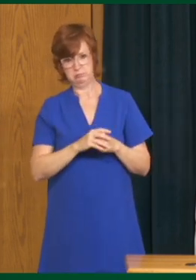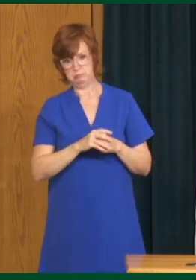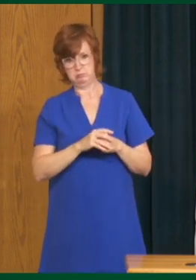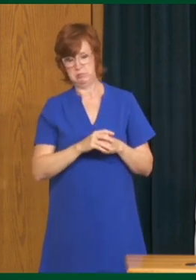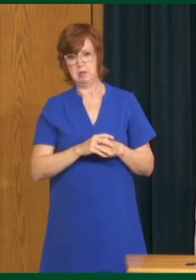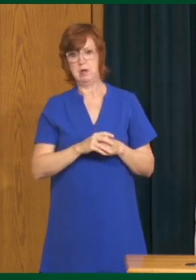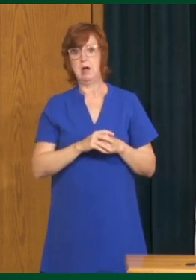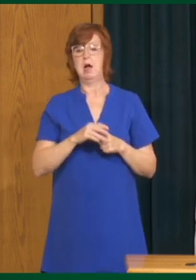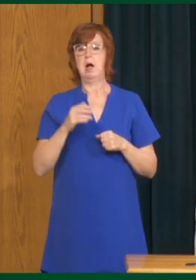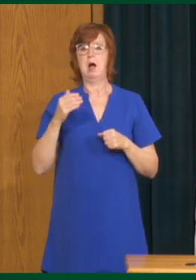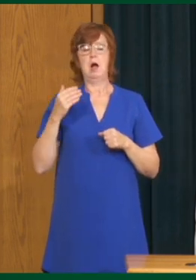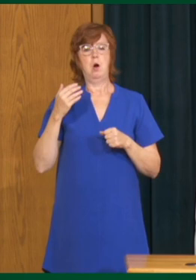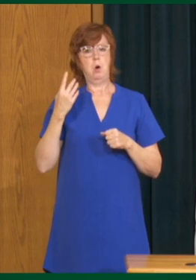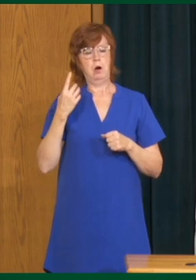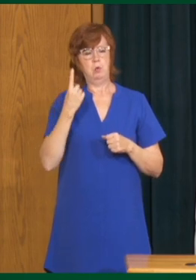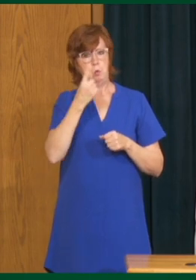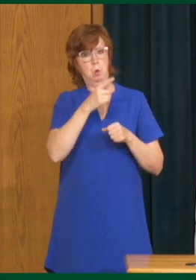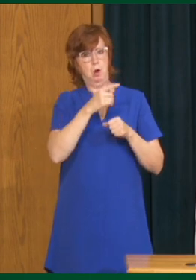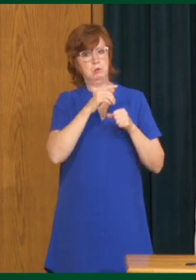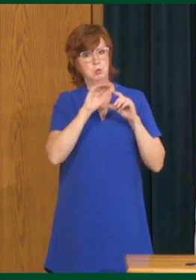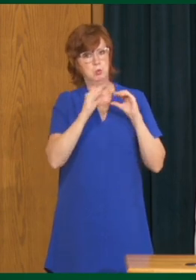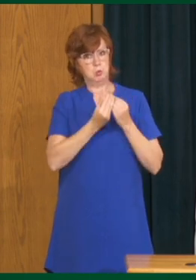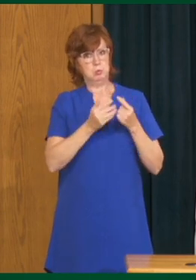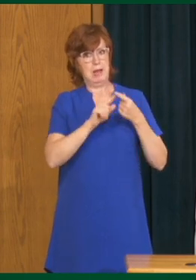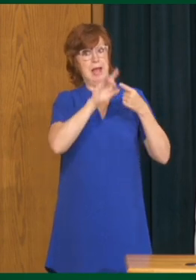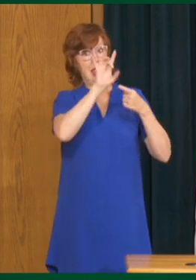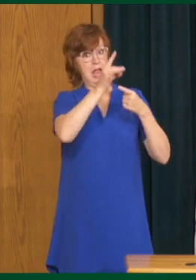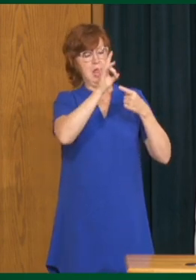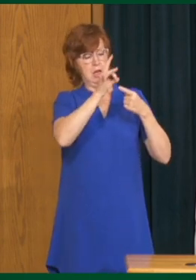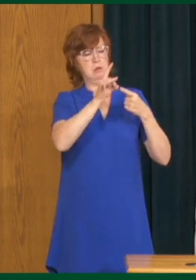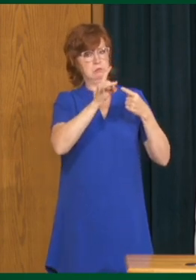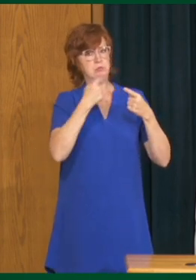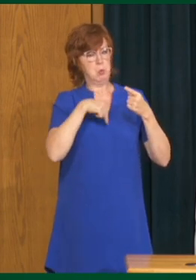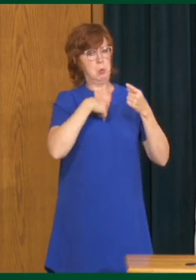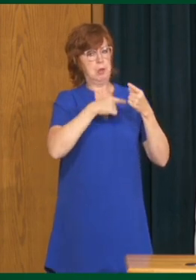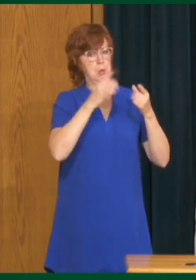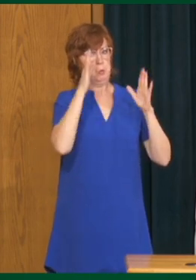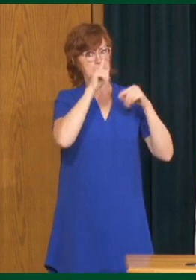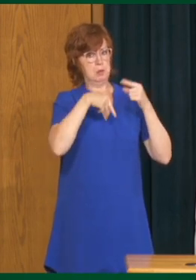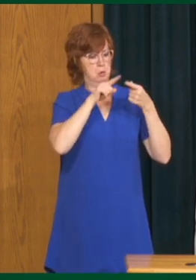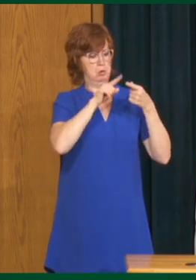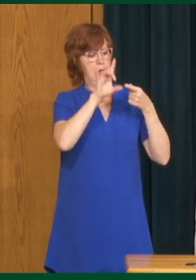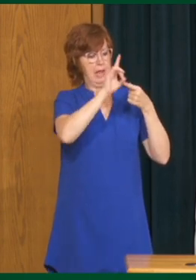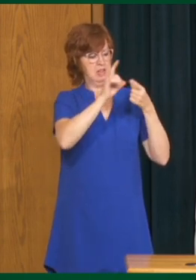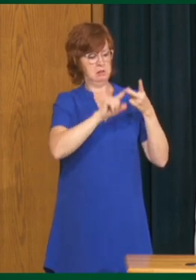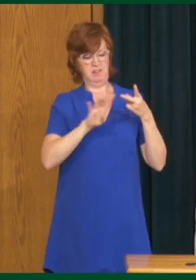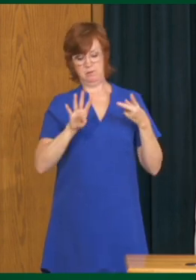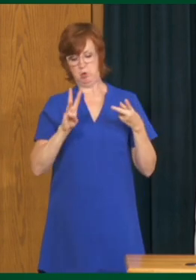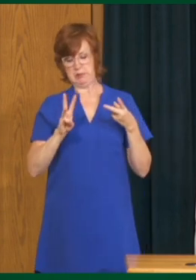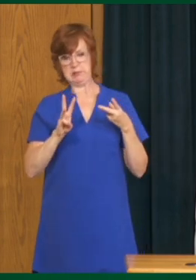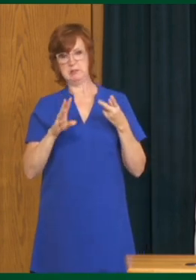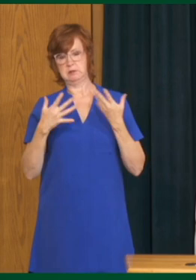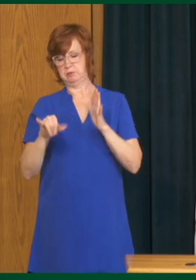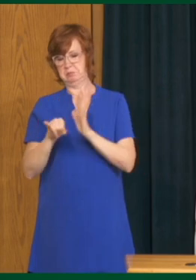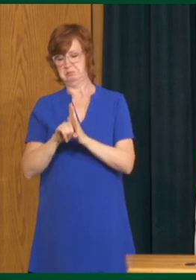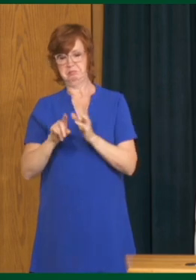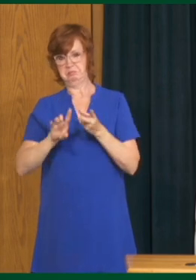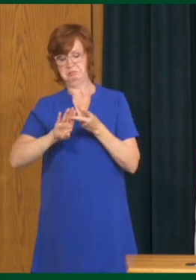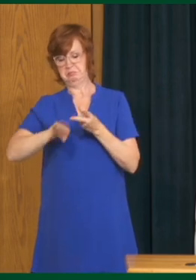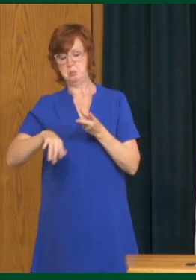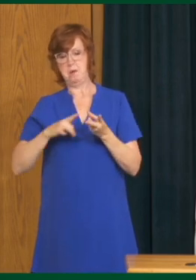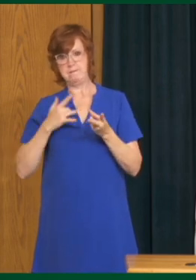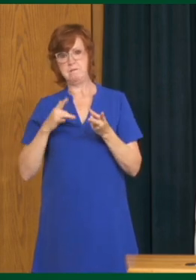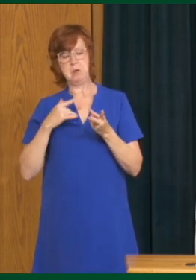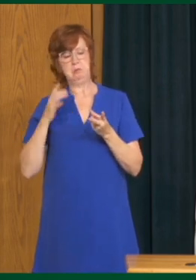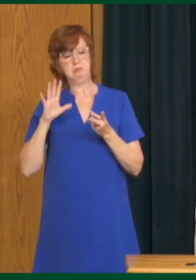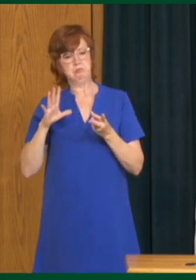are being investigated. At this point, our recommendation is that if you are indoors and can't maintain a 2-meter separation, a mask use is